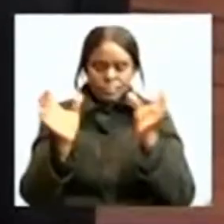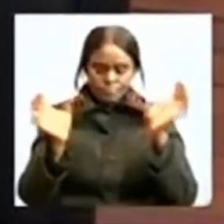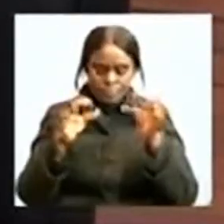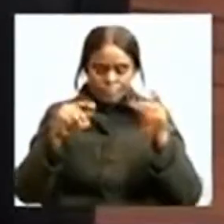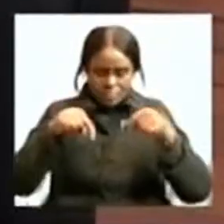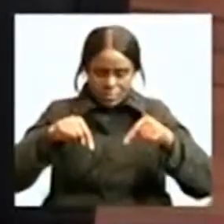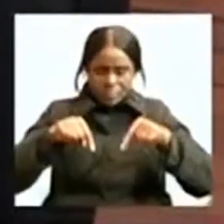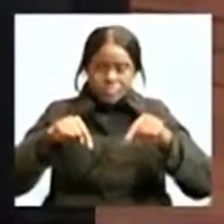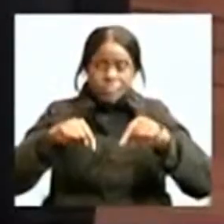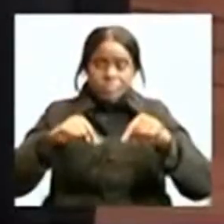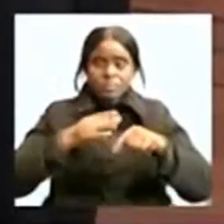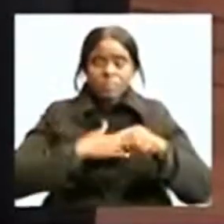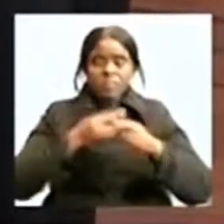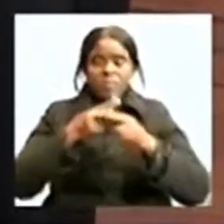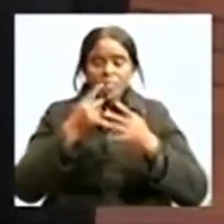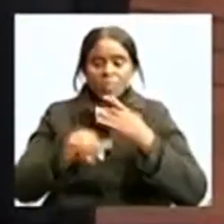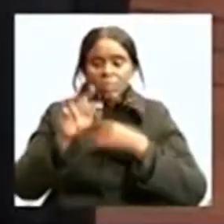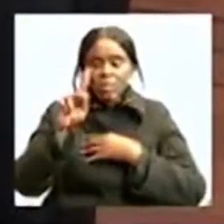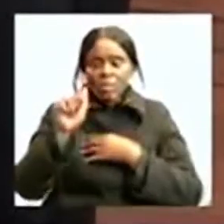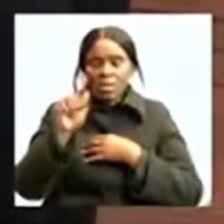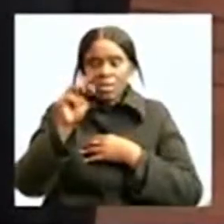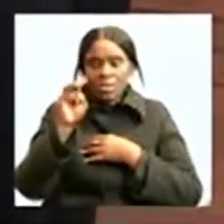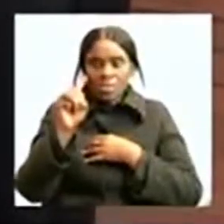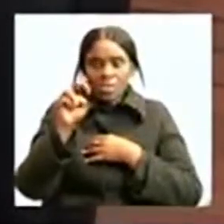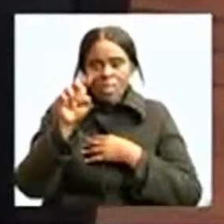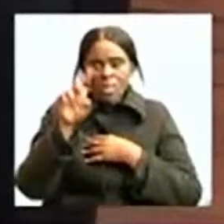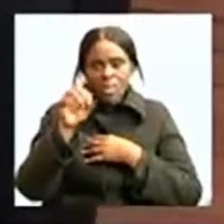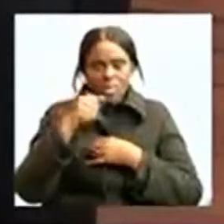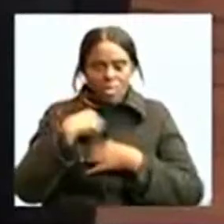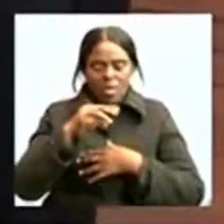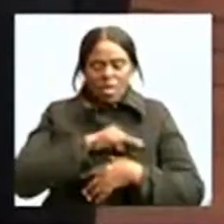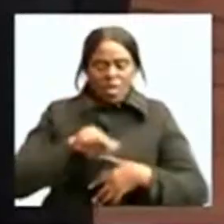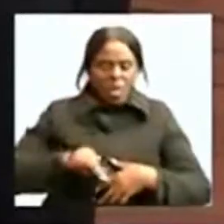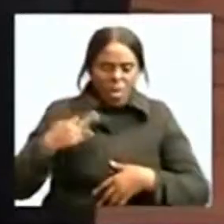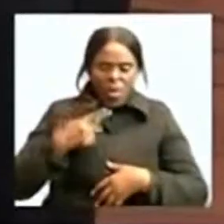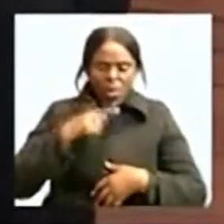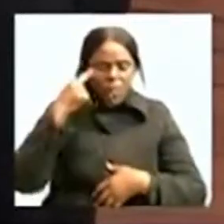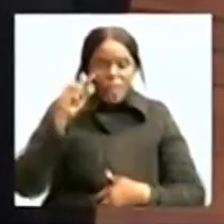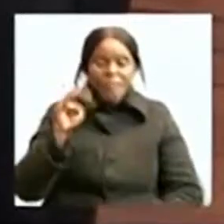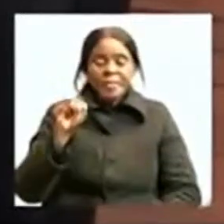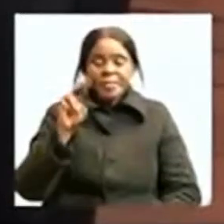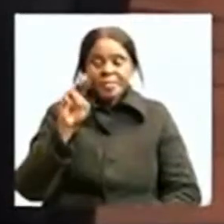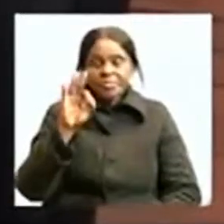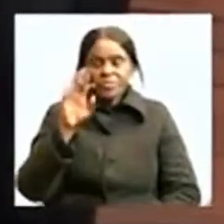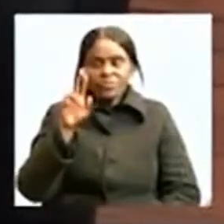committee. My name is Elliot Kamondo. I'm Member of Parliament from Fumbwe constituency.